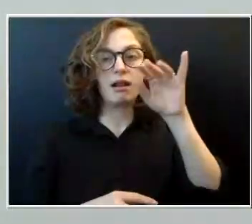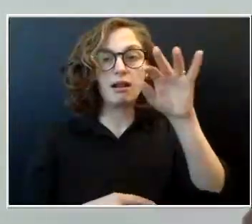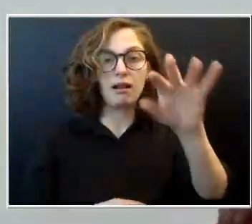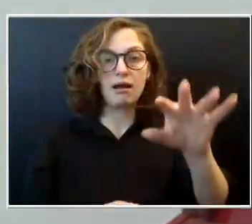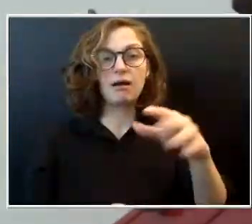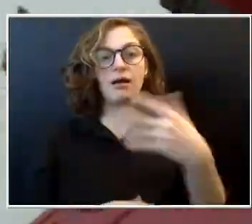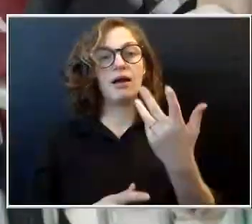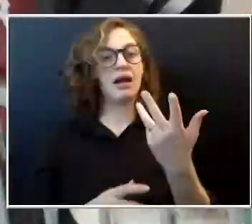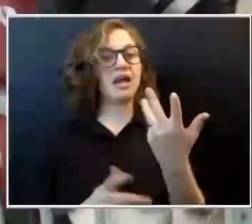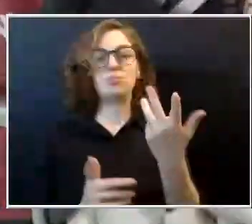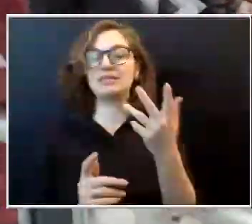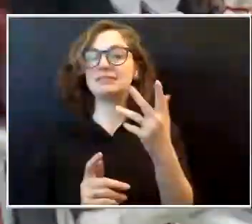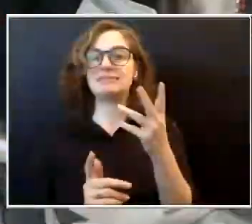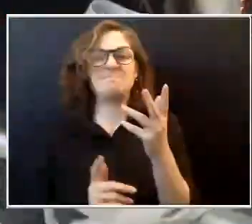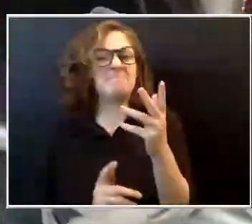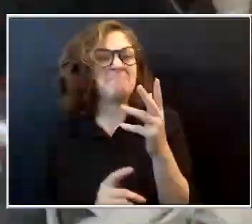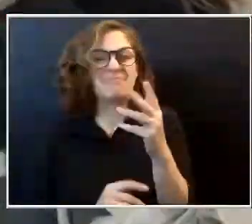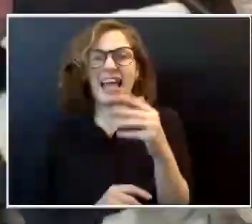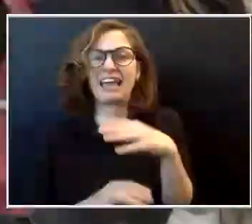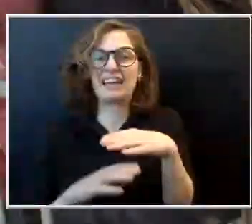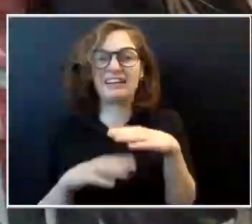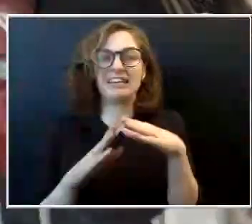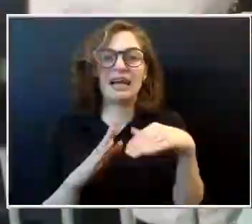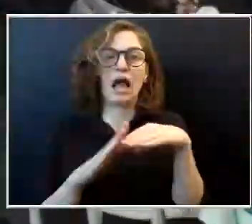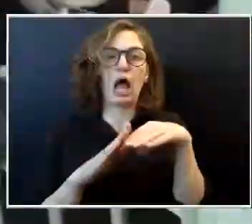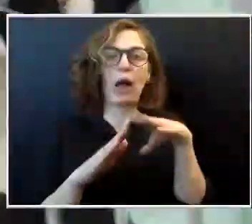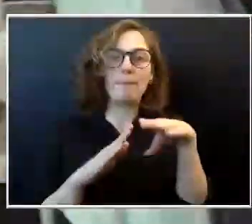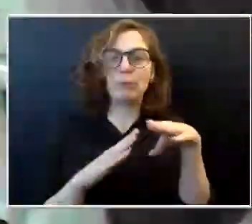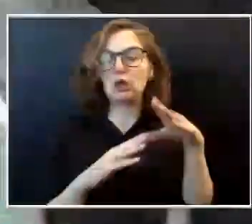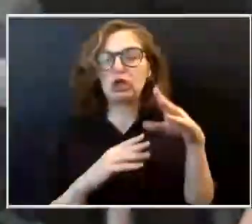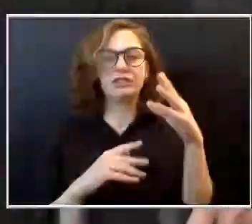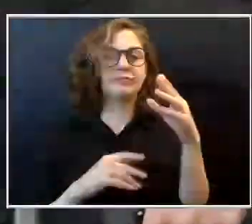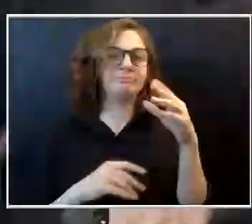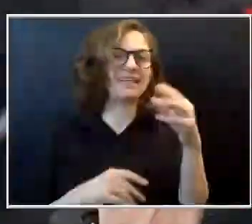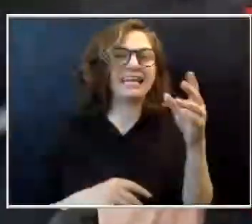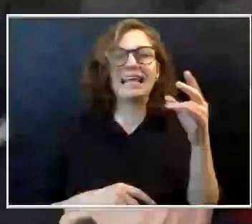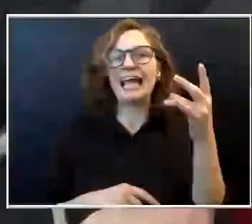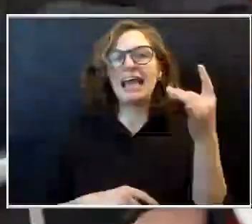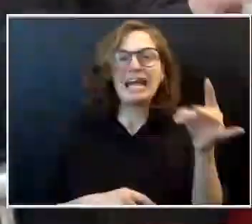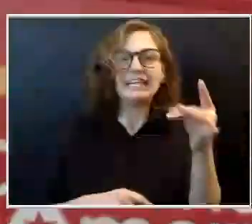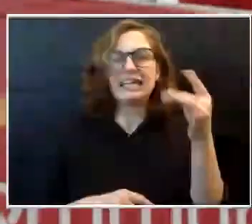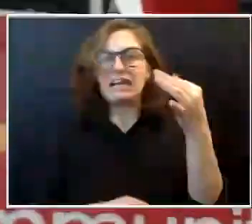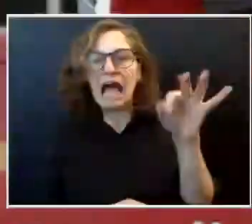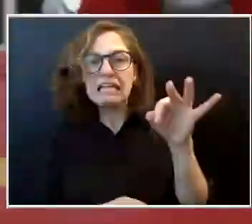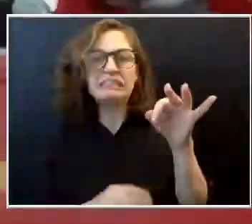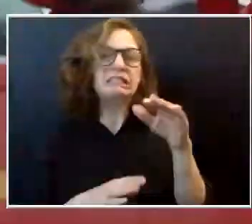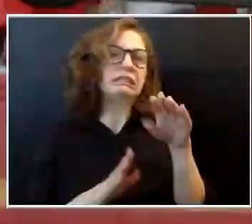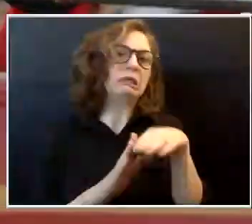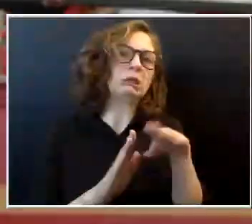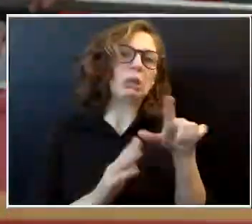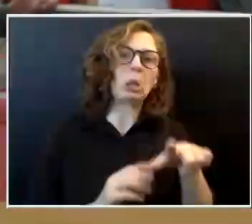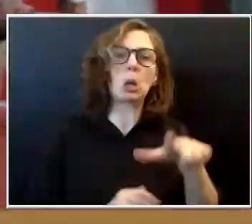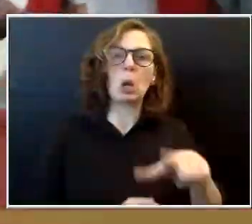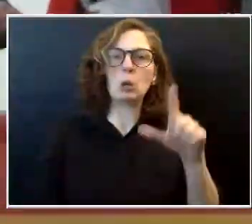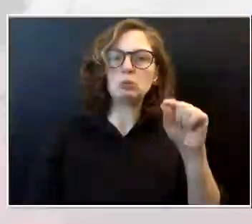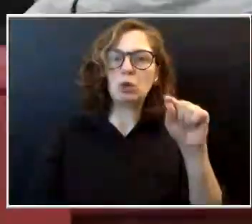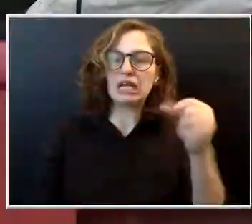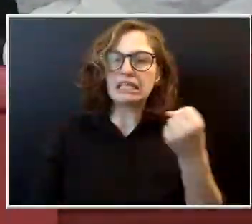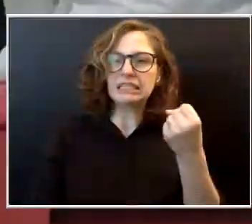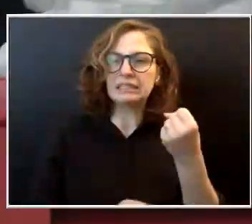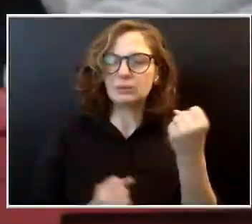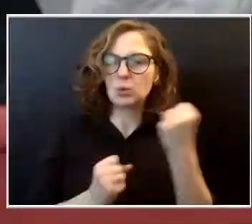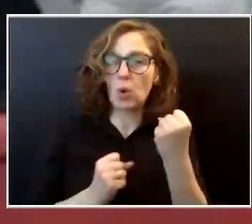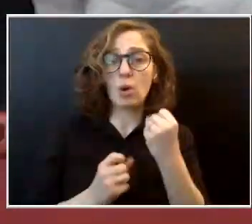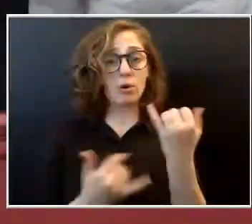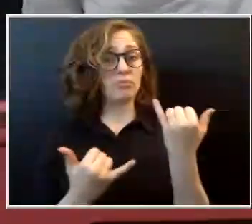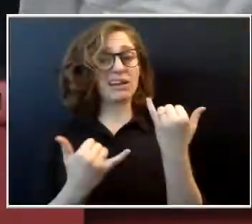as things kicked off in the morning. It was cold out here, but I've just got the light jacket on now. I had a coat earlier this